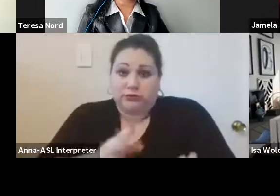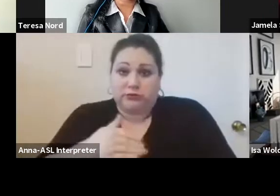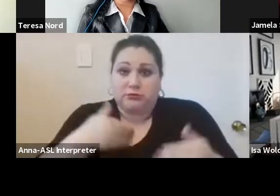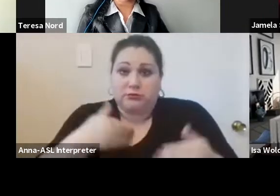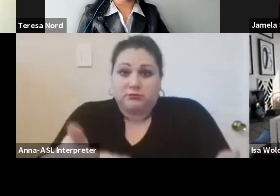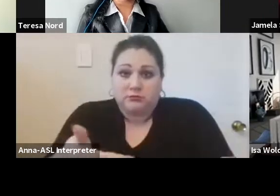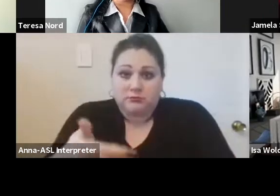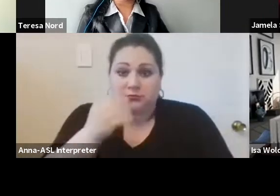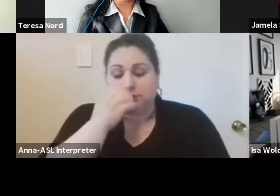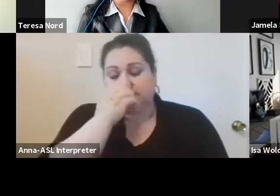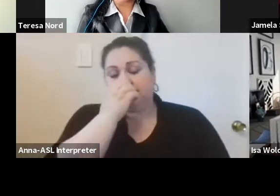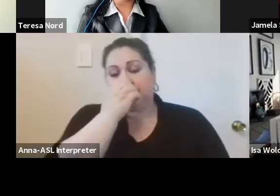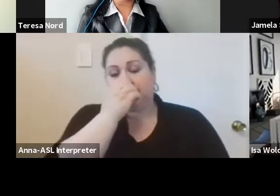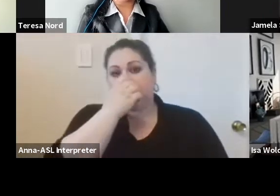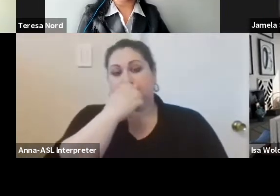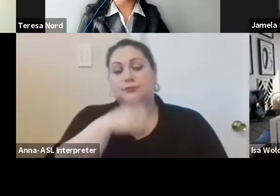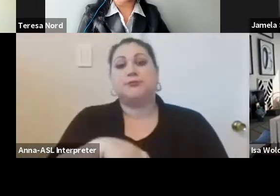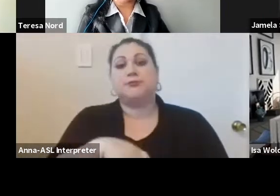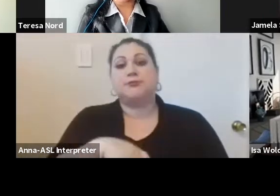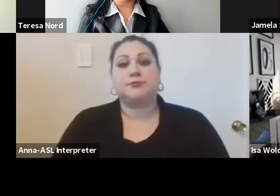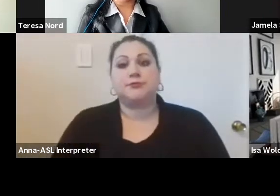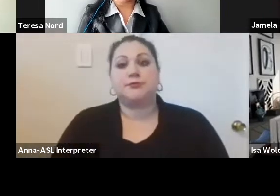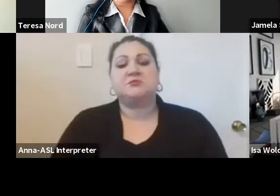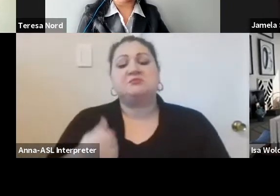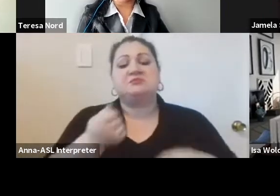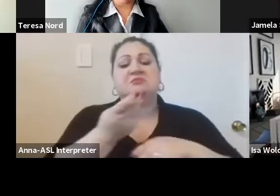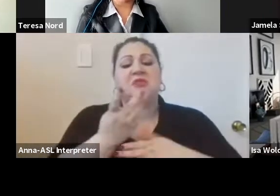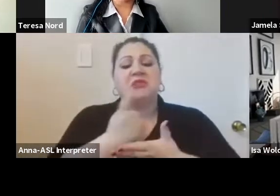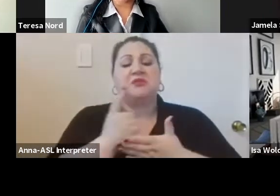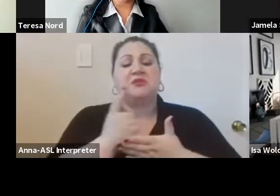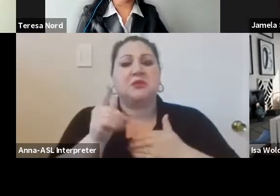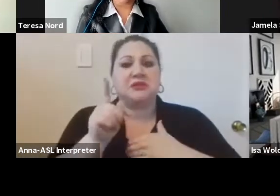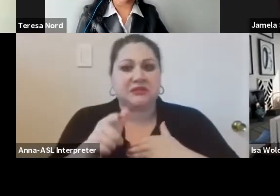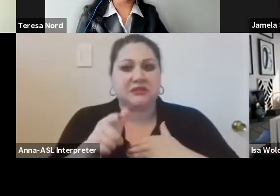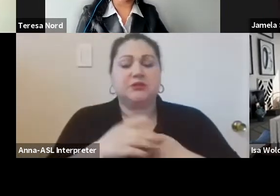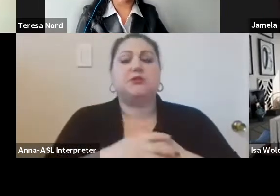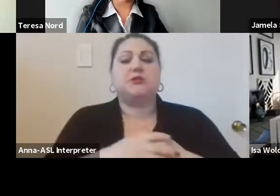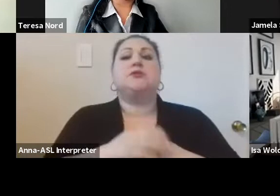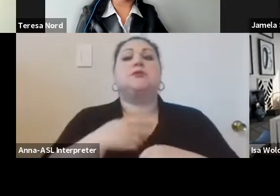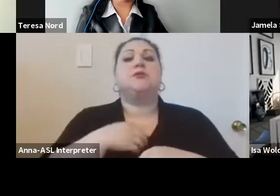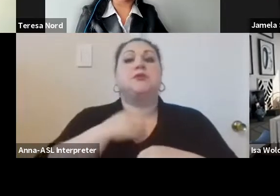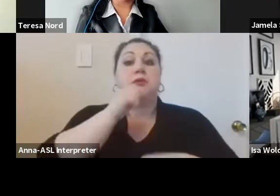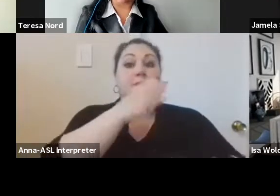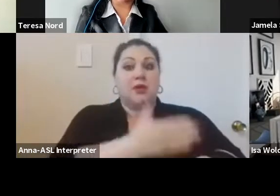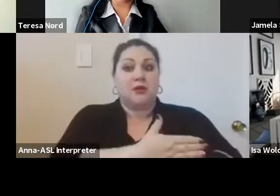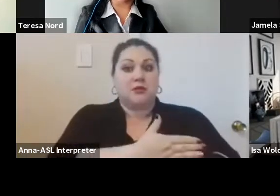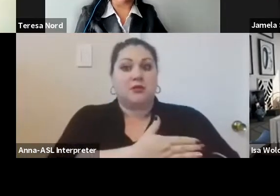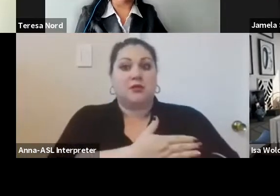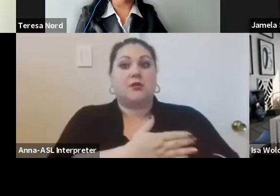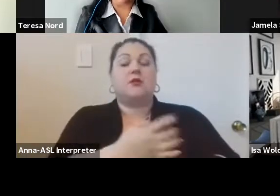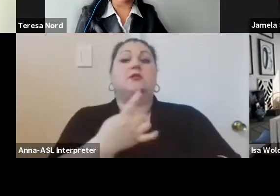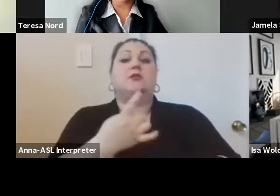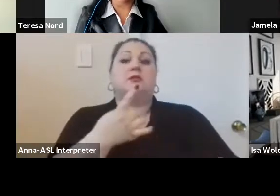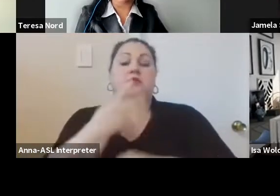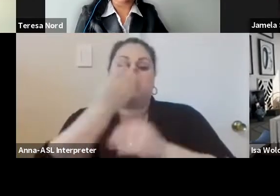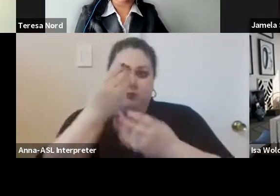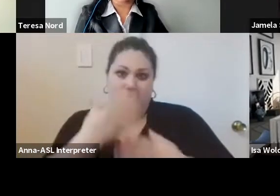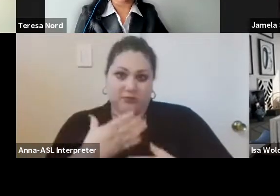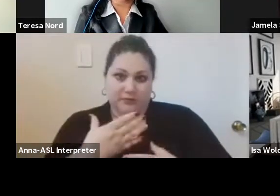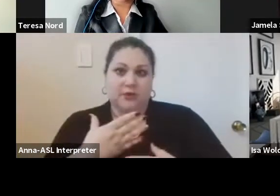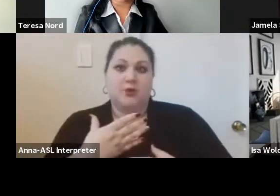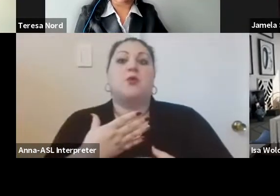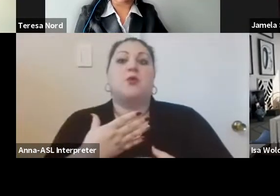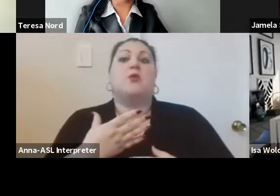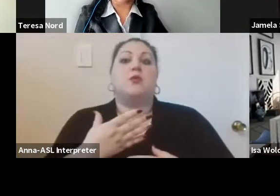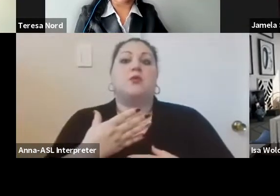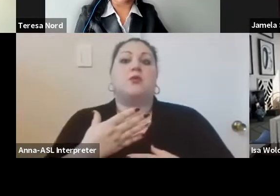And a couple of short weeks after that, my daughter had told me that she had been molested by a close family friend.